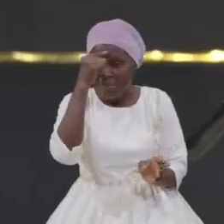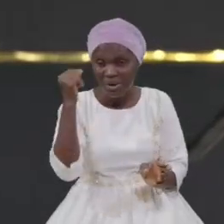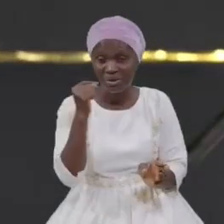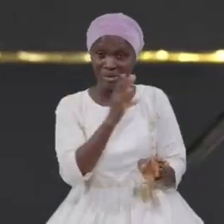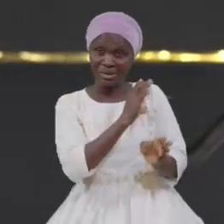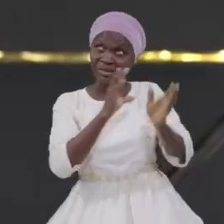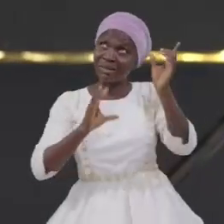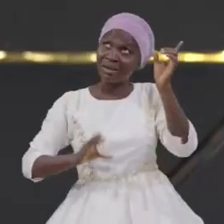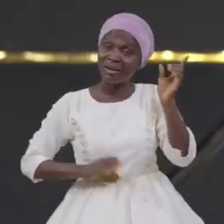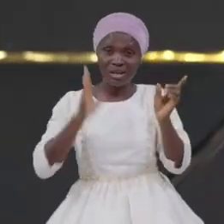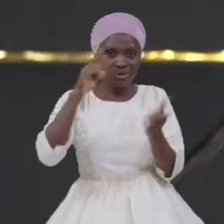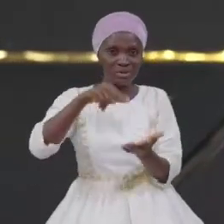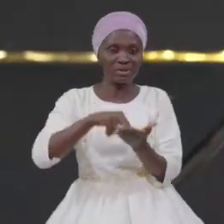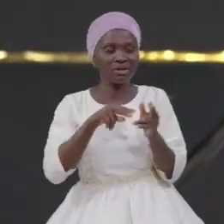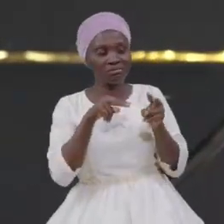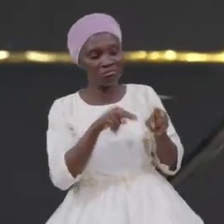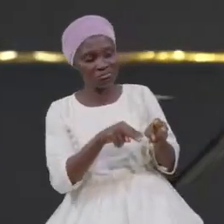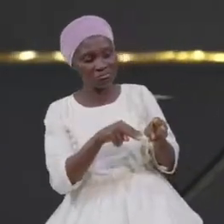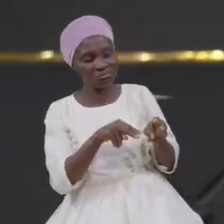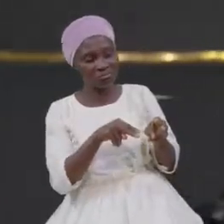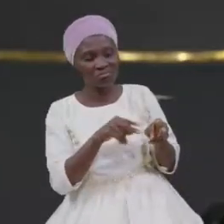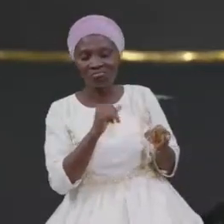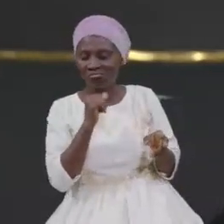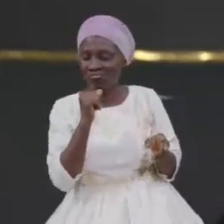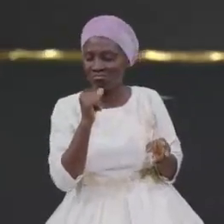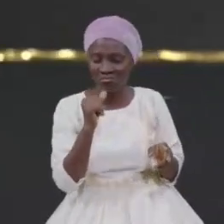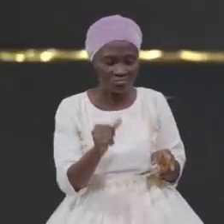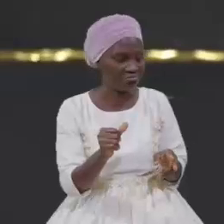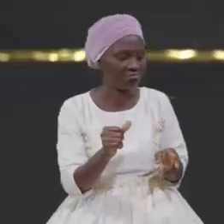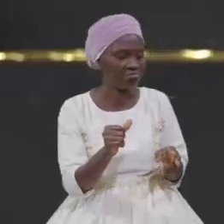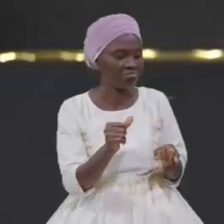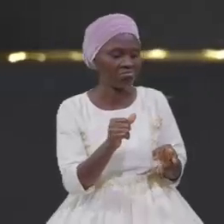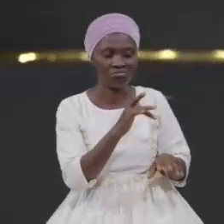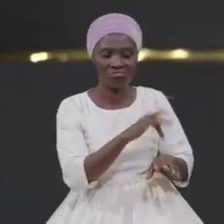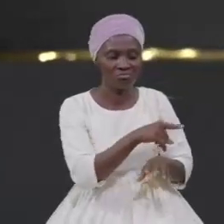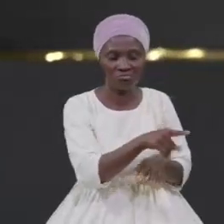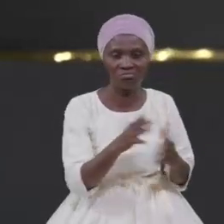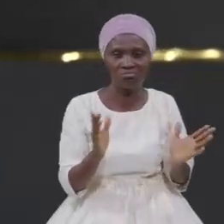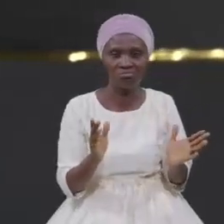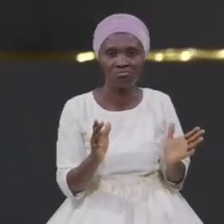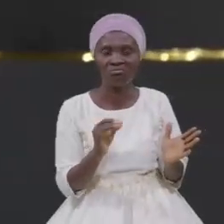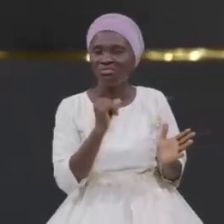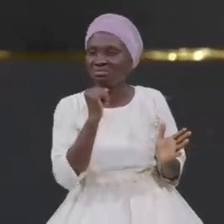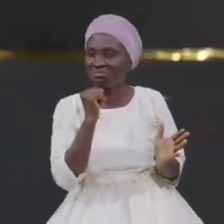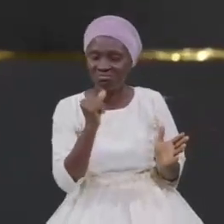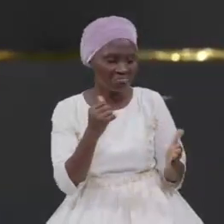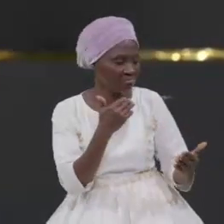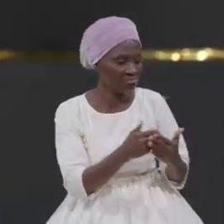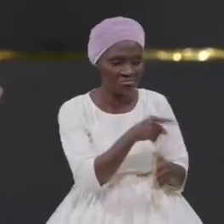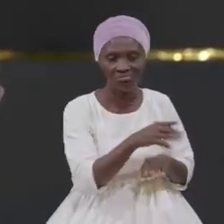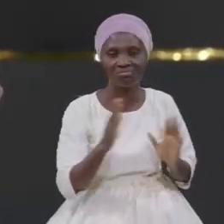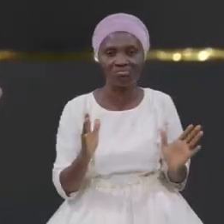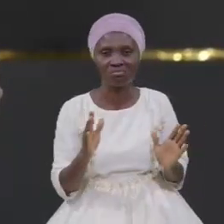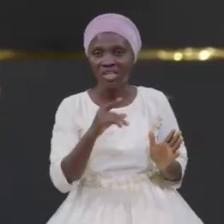stand apart. Because look at this fellow. Demons are still